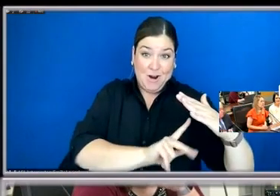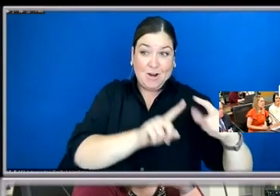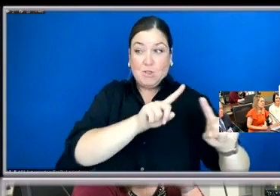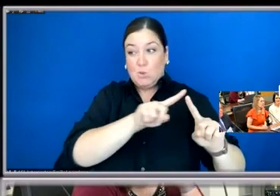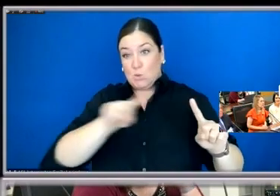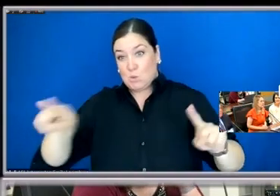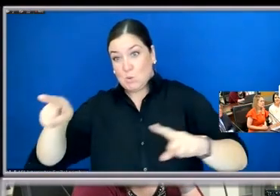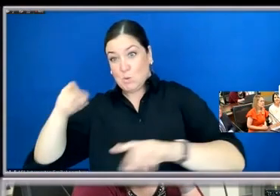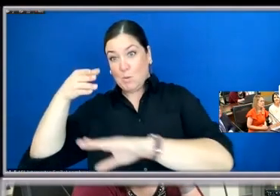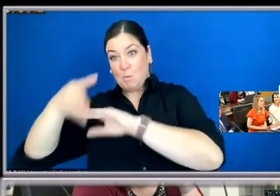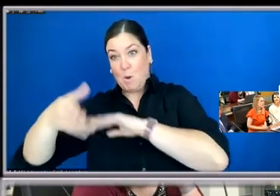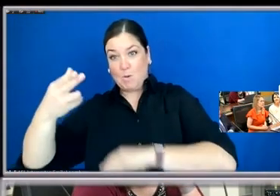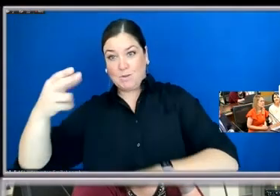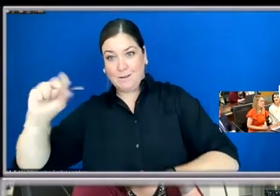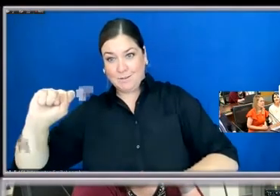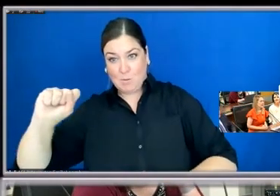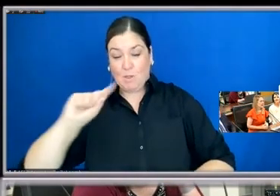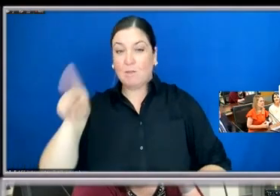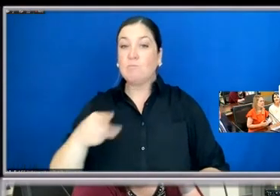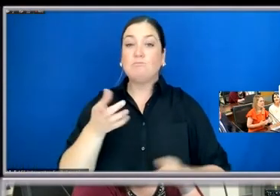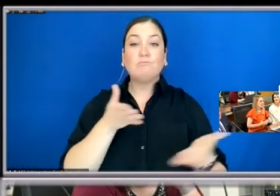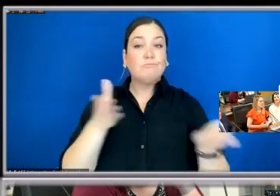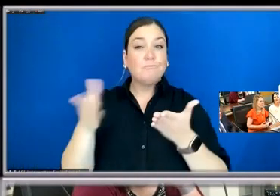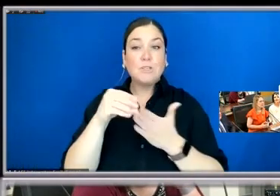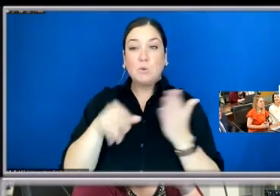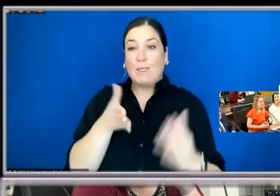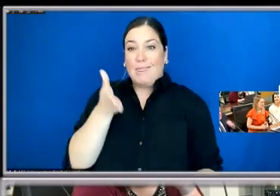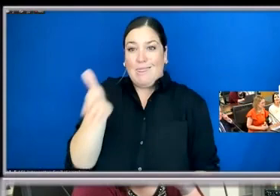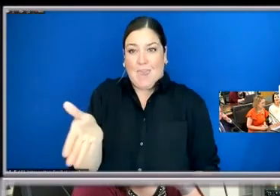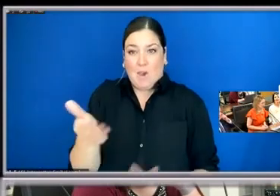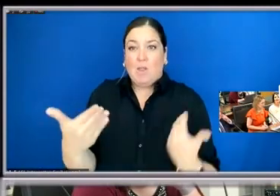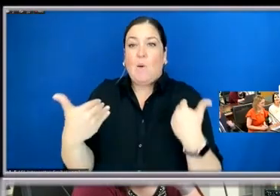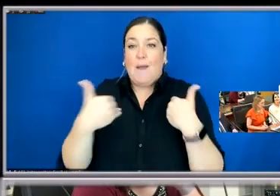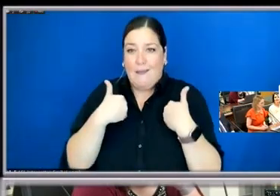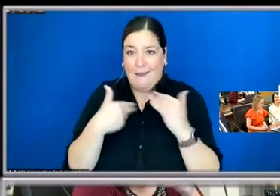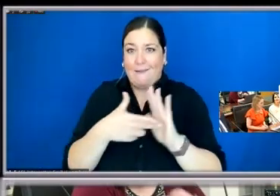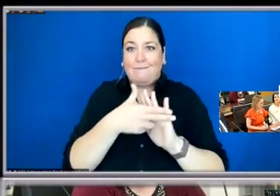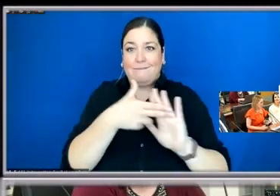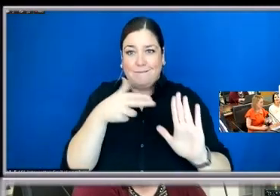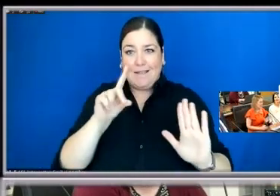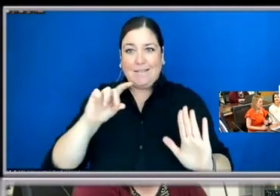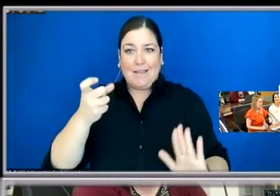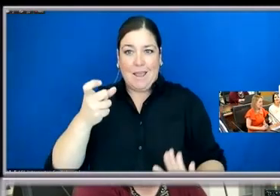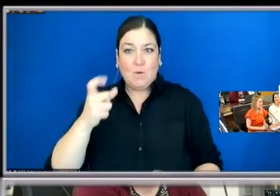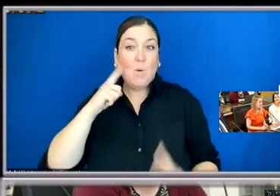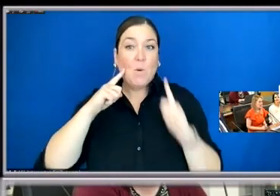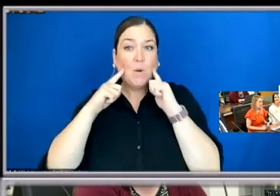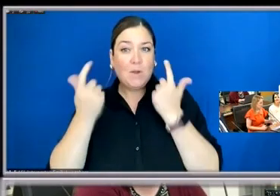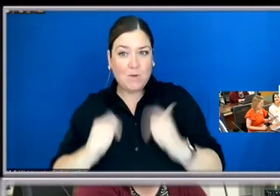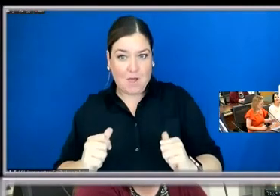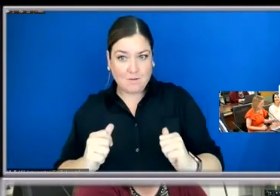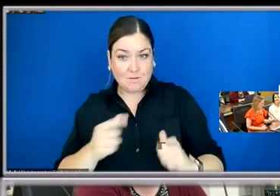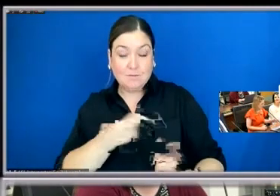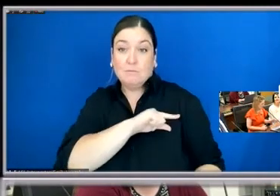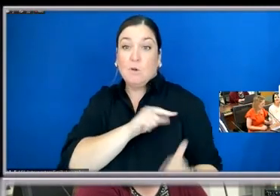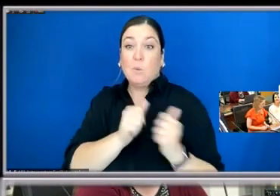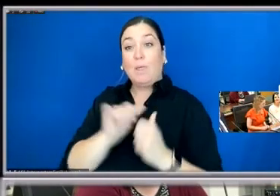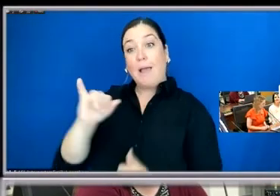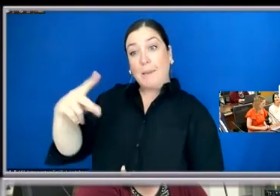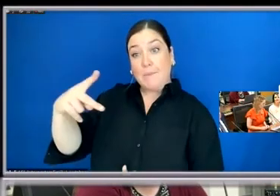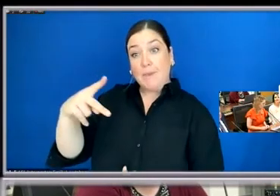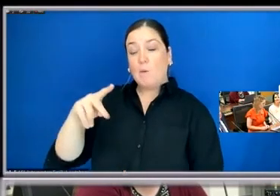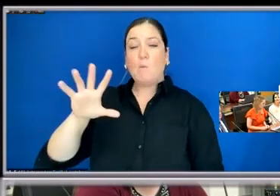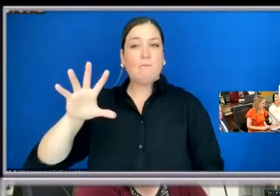can only serve students there that have a diagnosed hearing loss. They can either qualify through an IEP or a